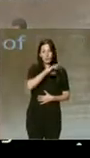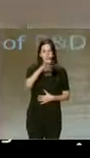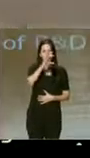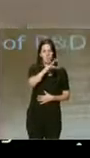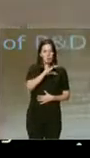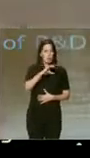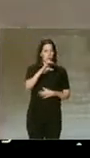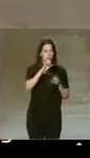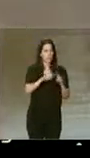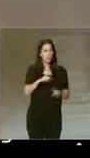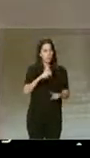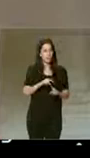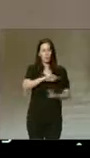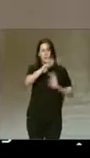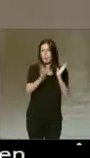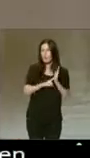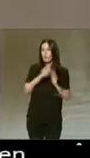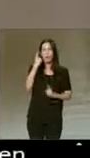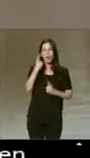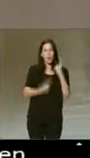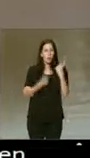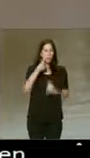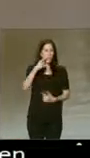here with the scientific committee.